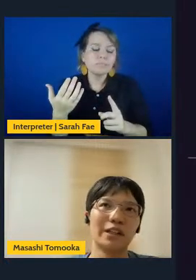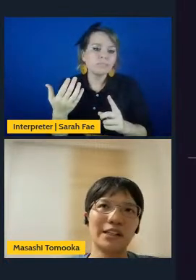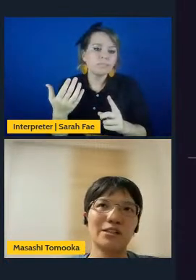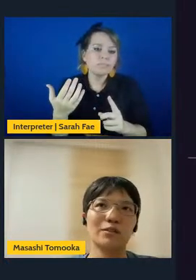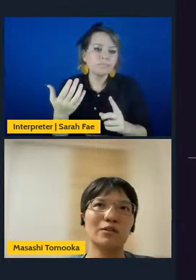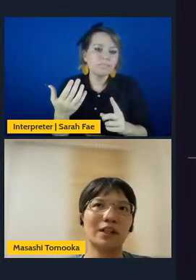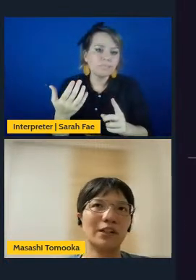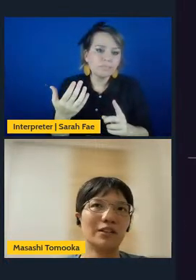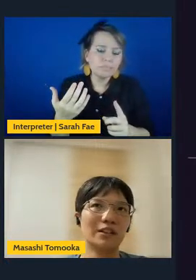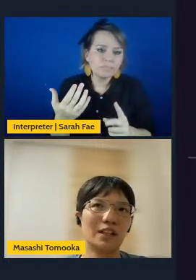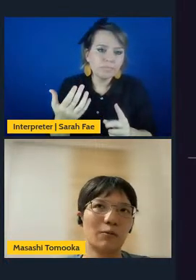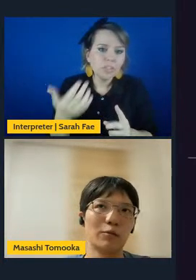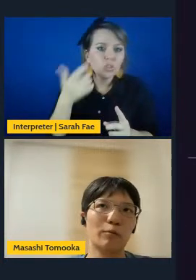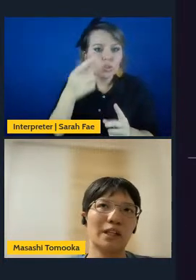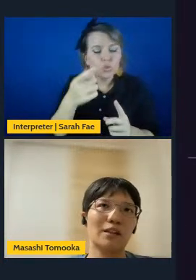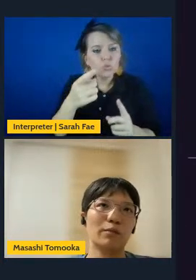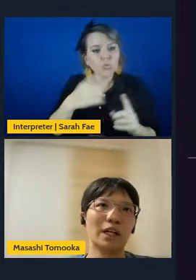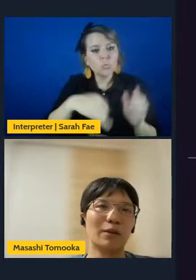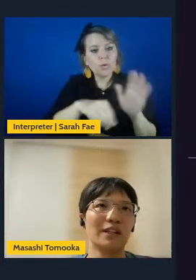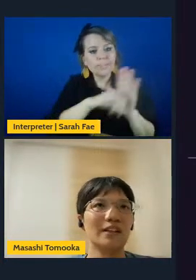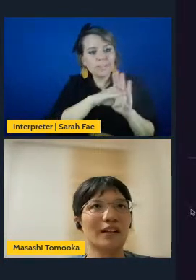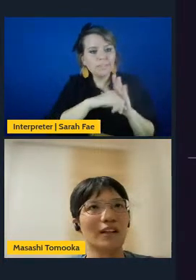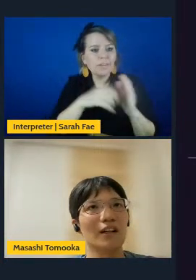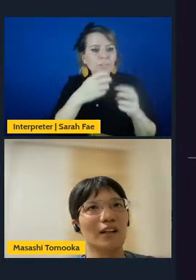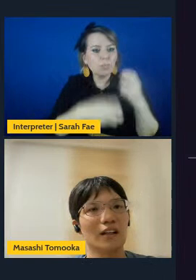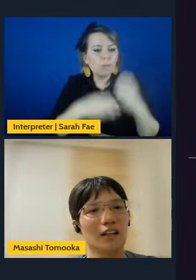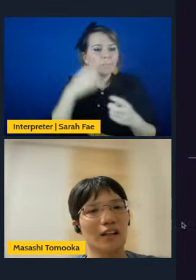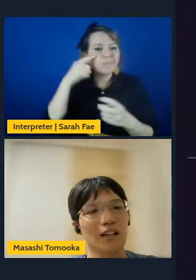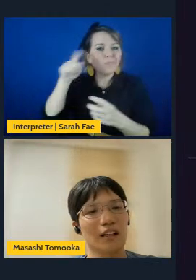total configuration for a new development environment.